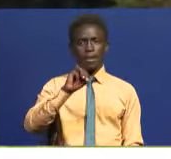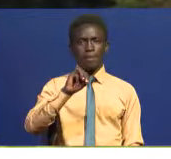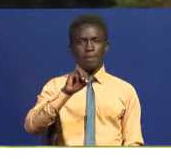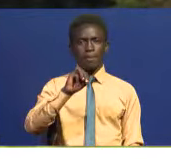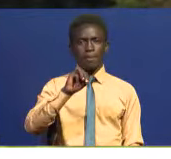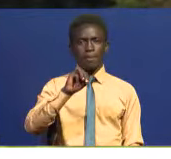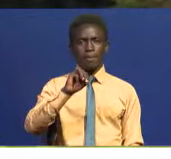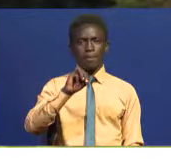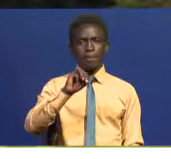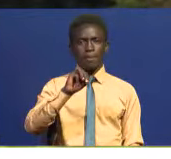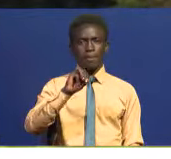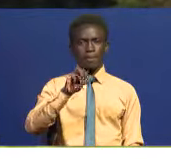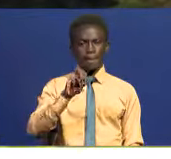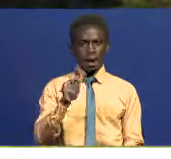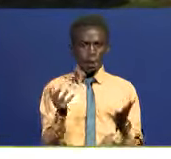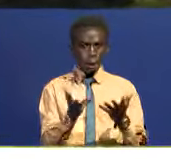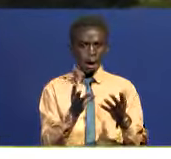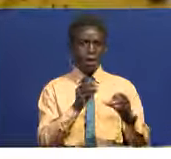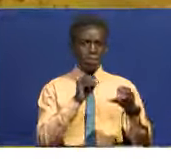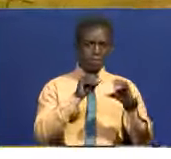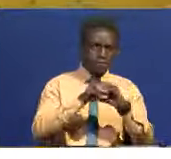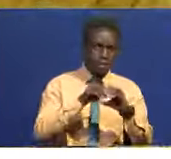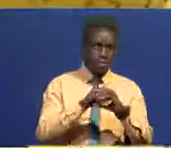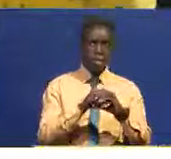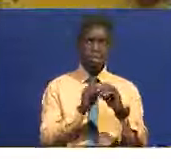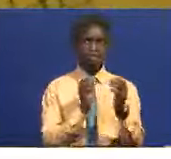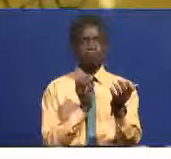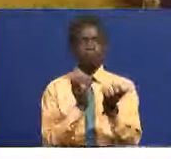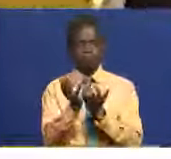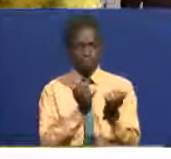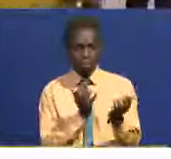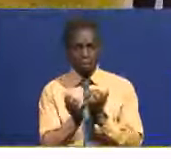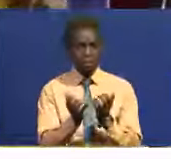ya na uwekezaji.